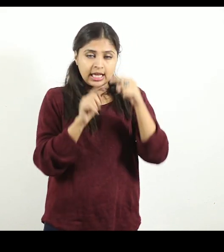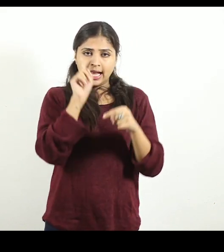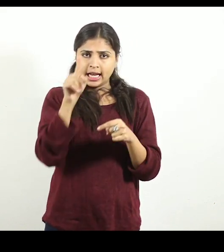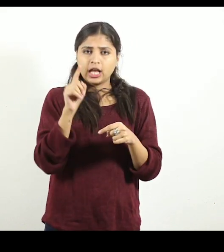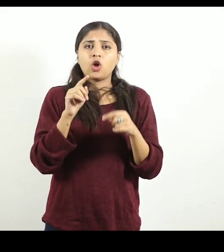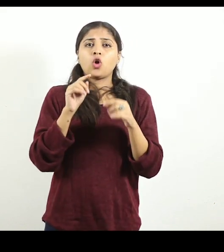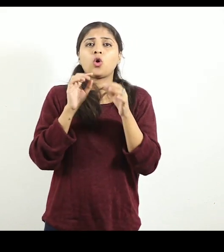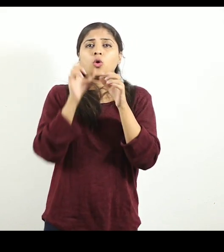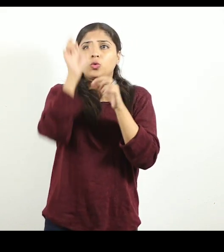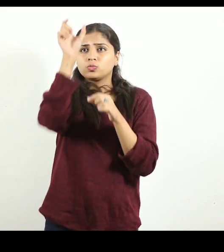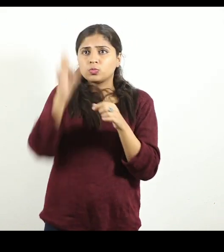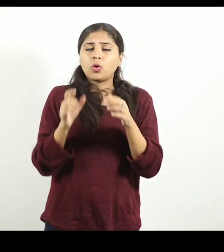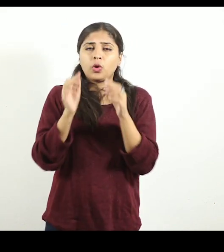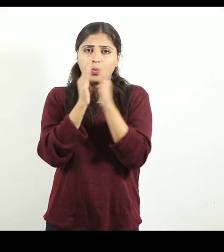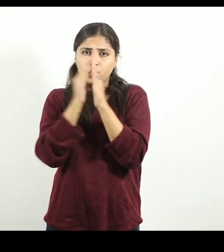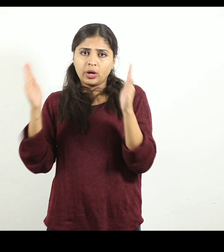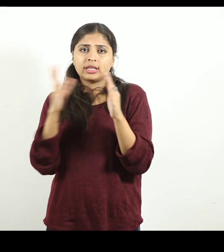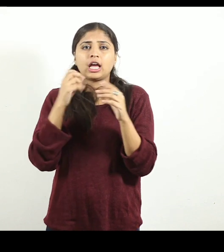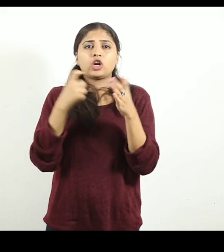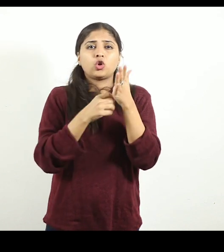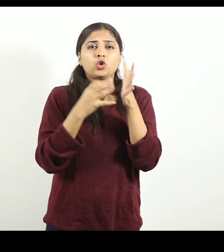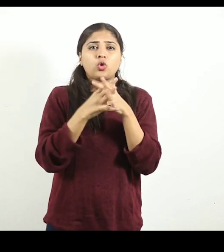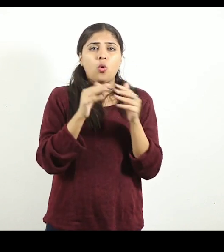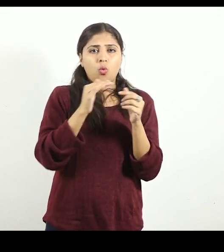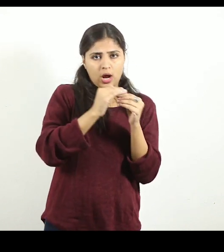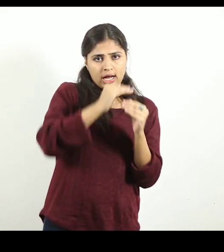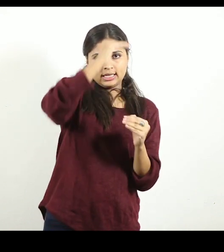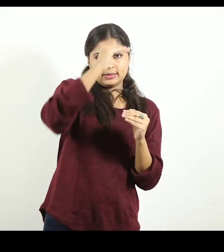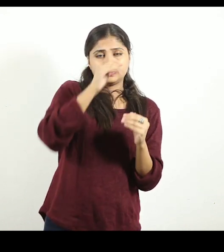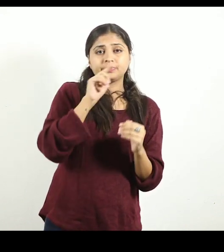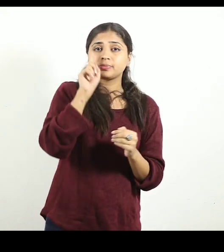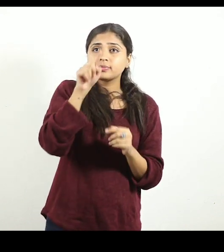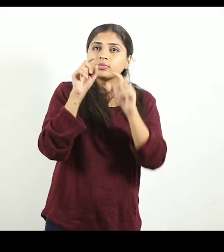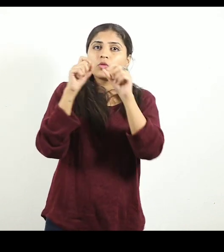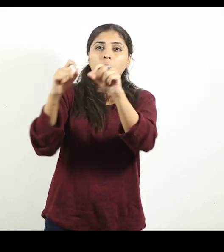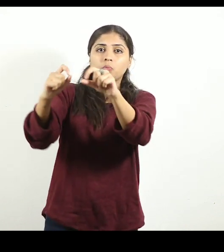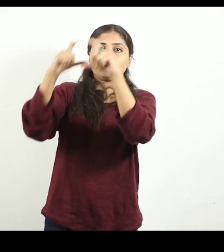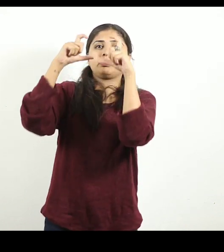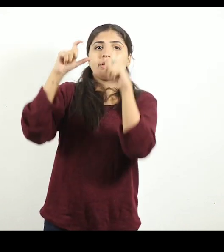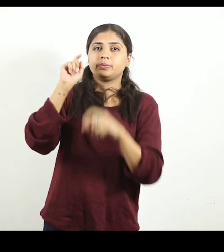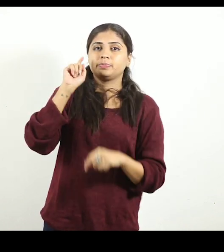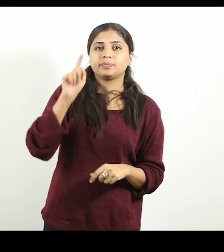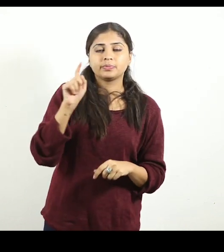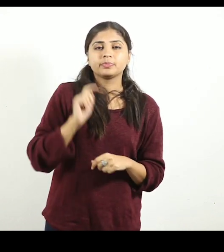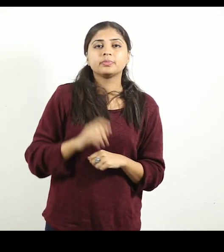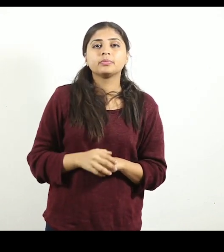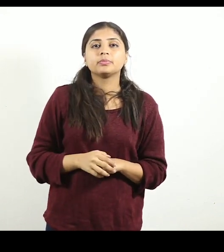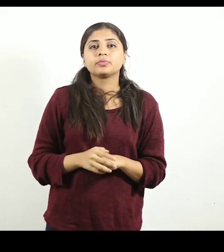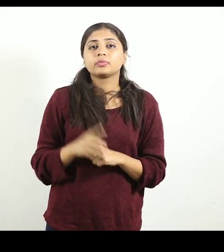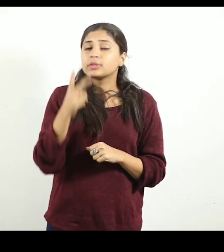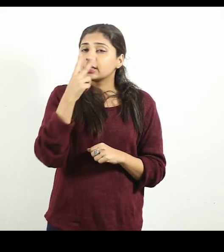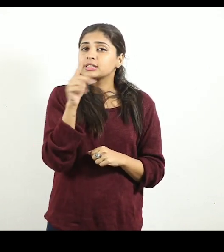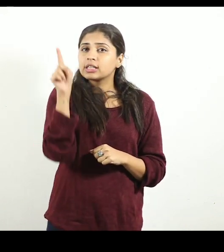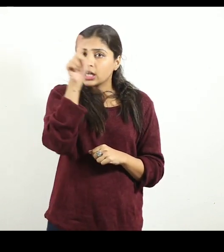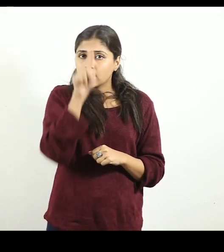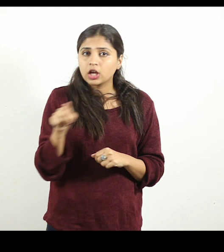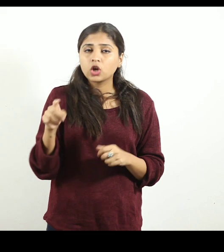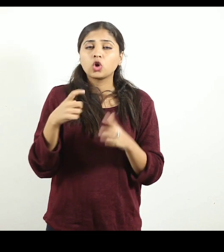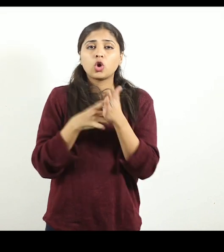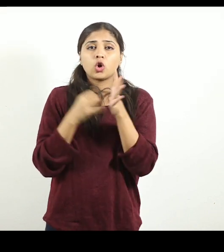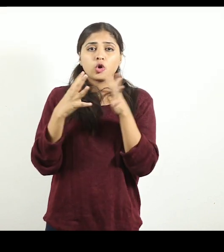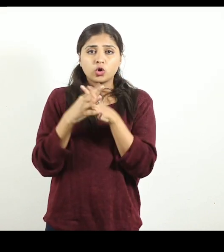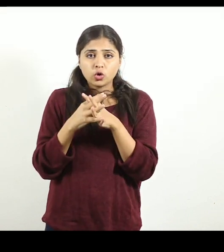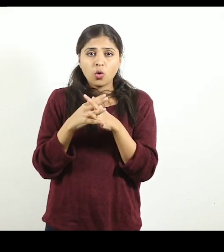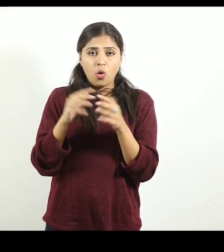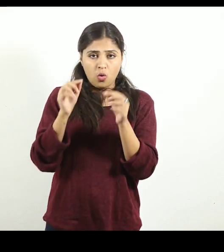row height box will appear. Number 5. In the column width or row box or row height box, type the value that you want